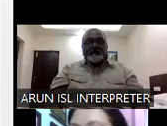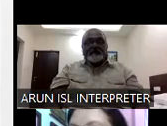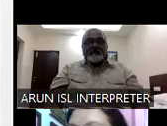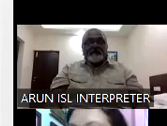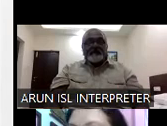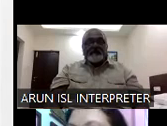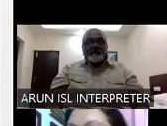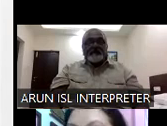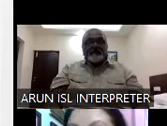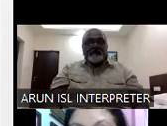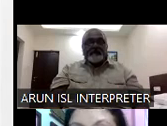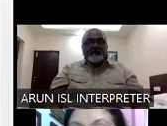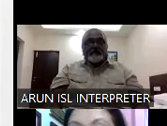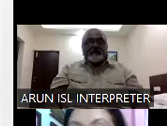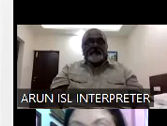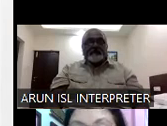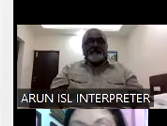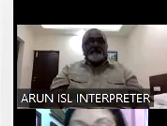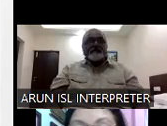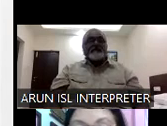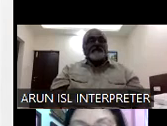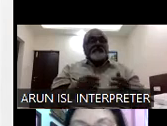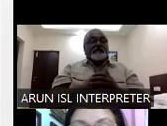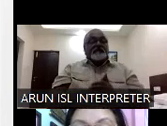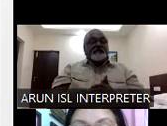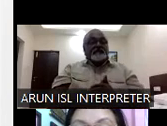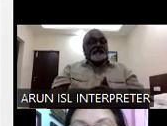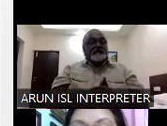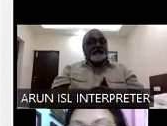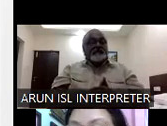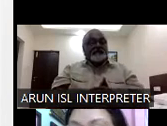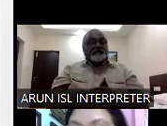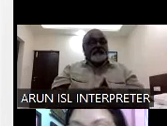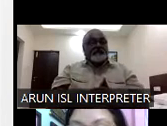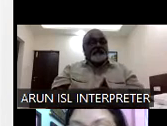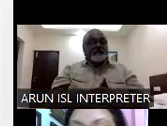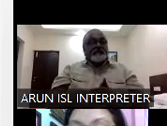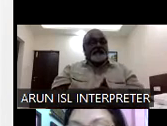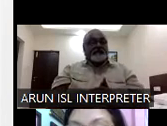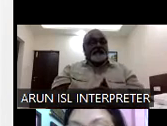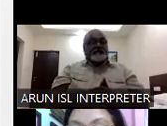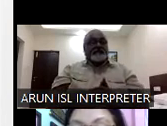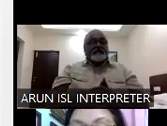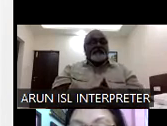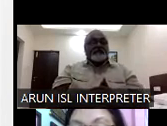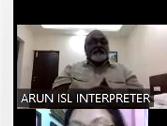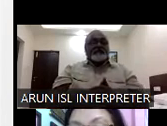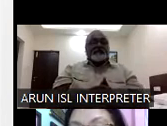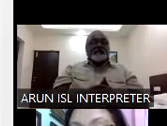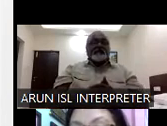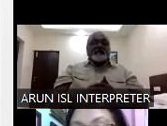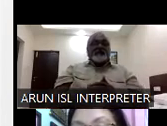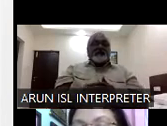So sorry, there was someone. So in the three-tier system, that it